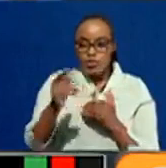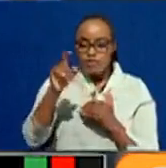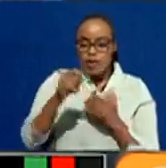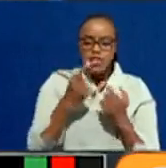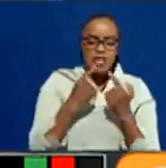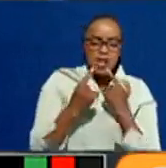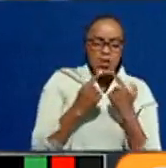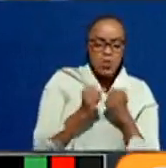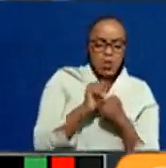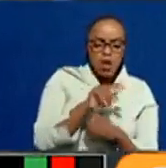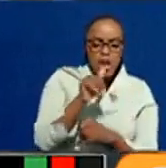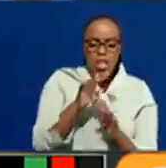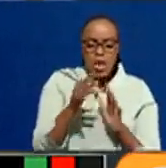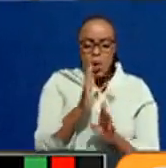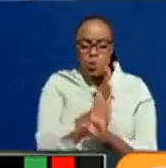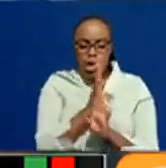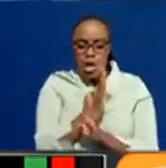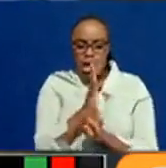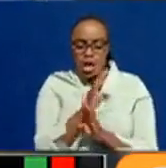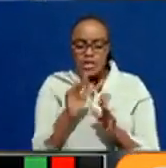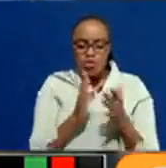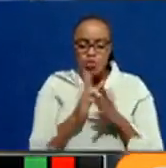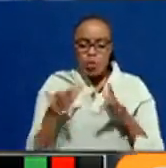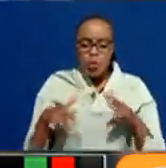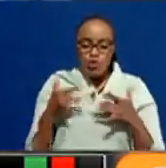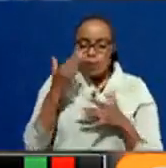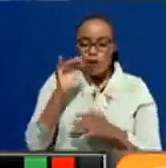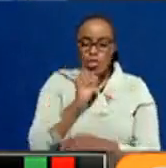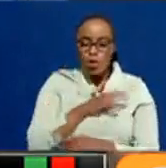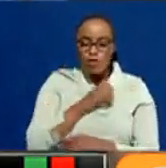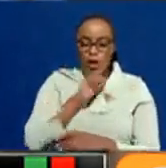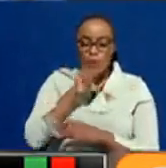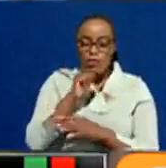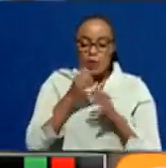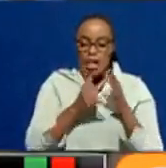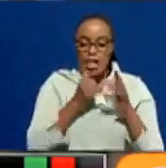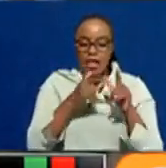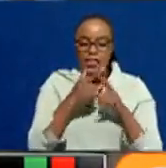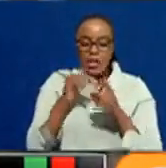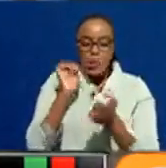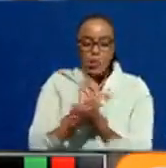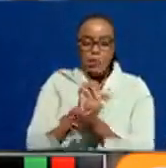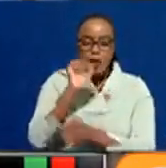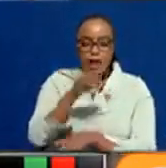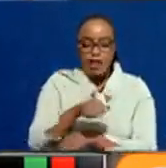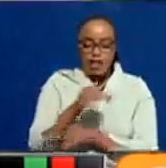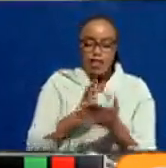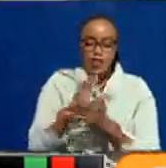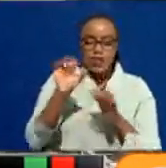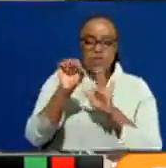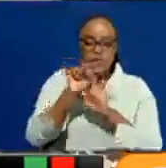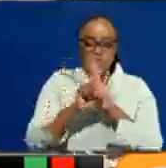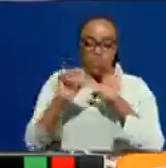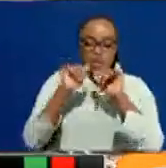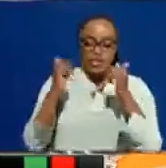talk with each other through the WhatsApp for fear of being recorded and persecuted by state agencies. On